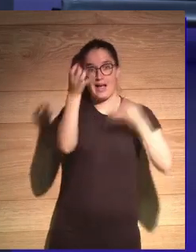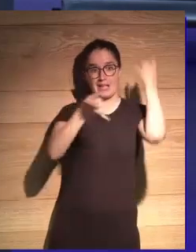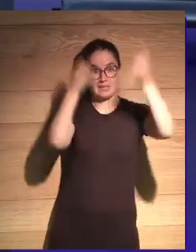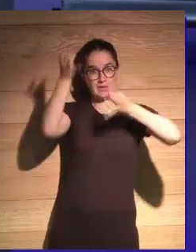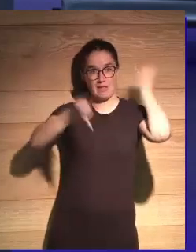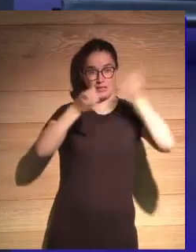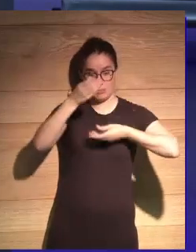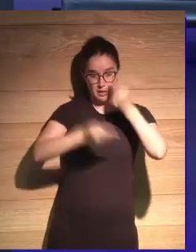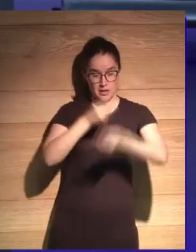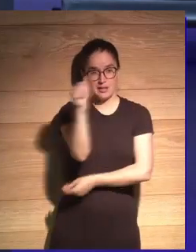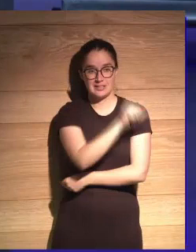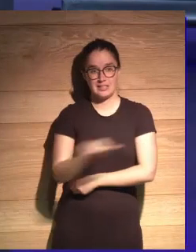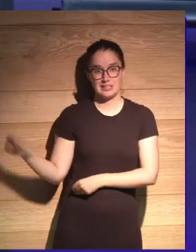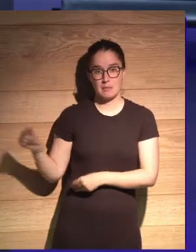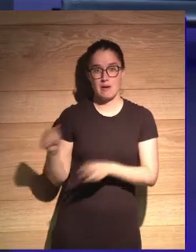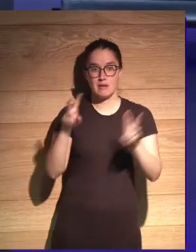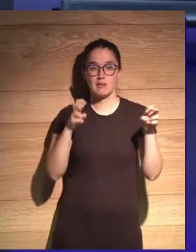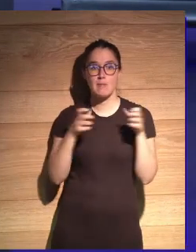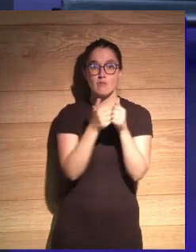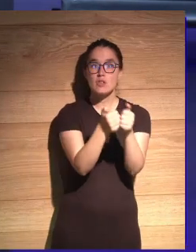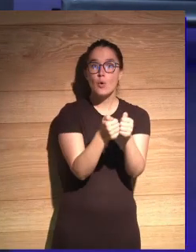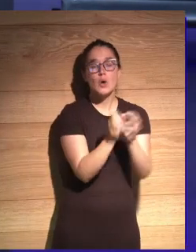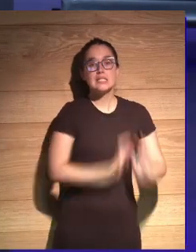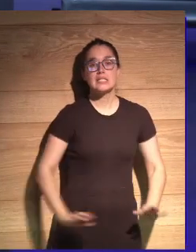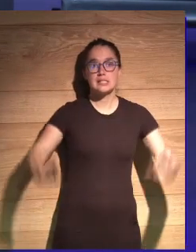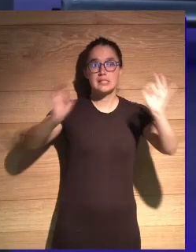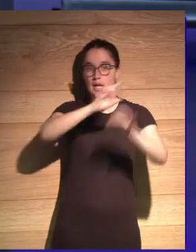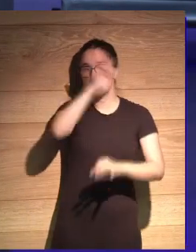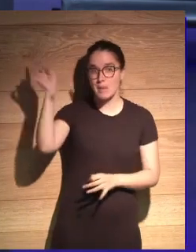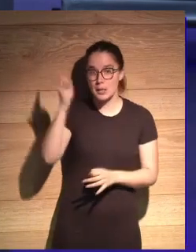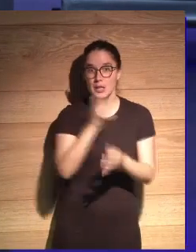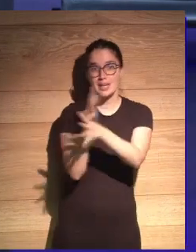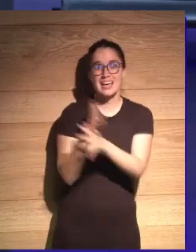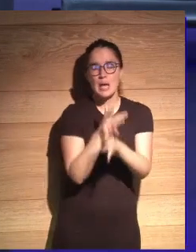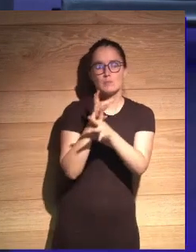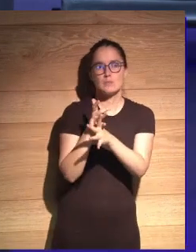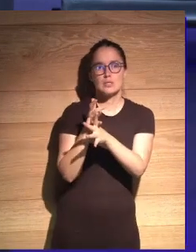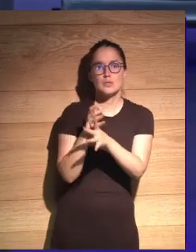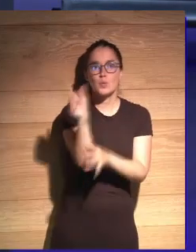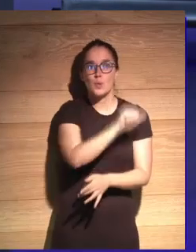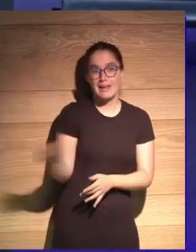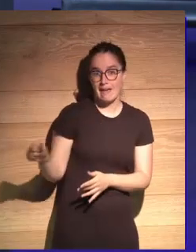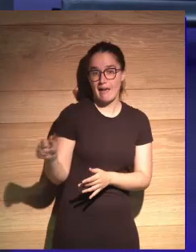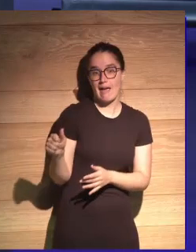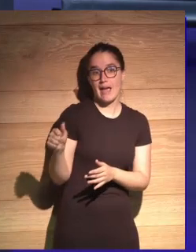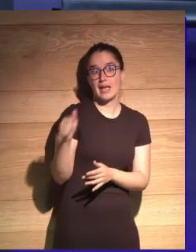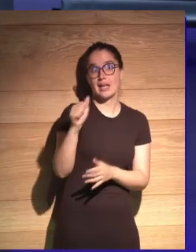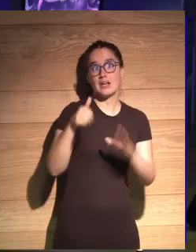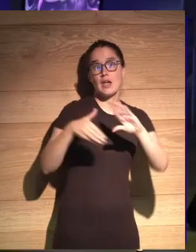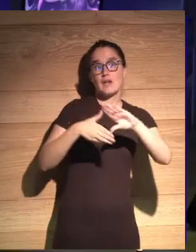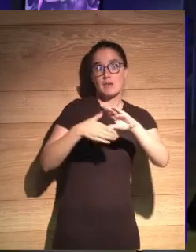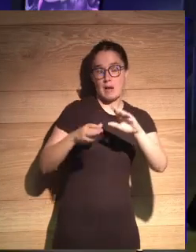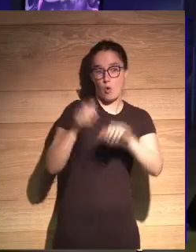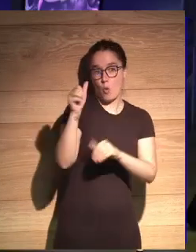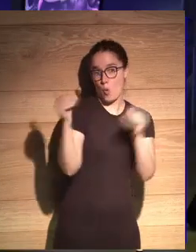And we hope to see you in the various activities that we will organize this week, especially